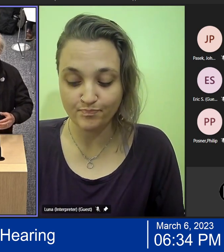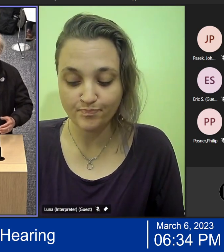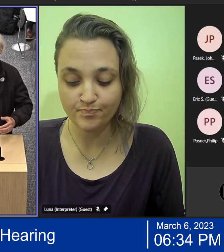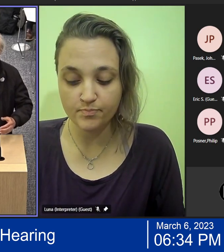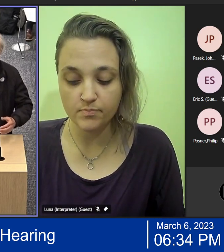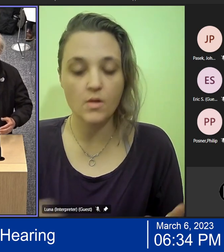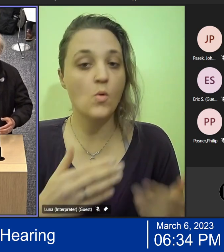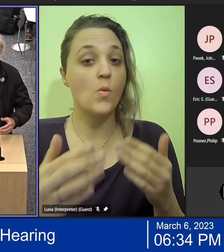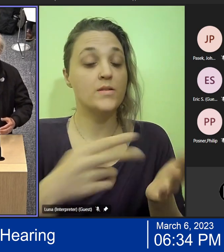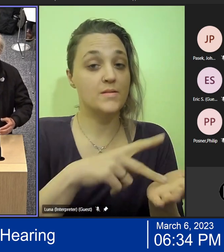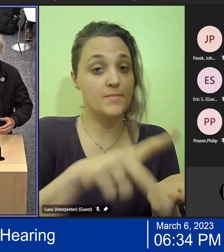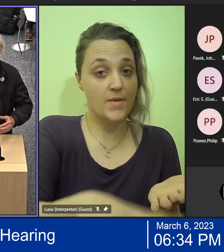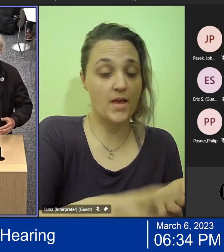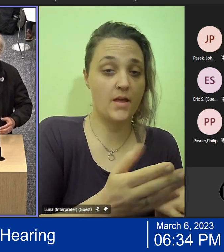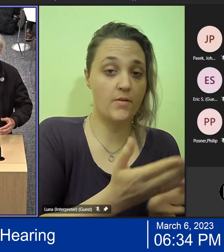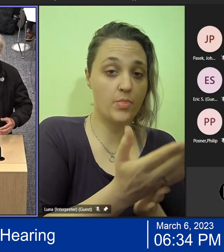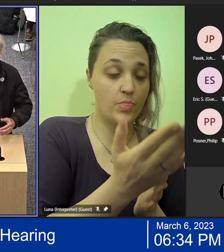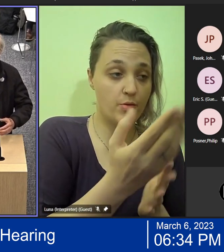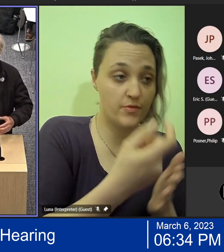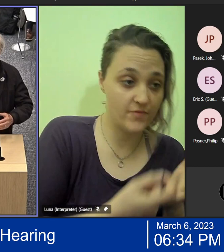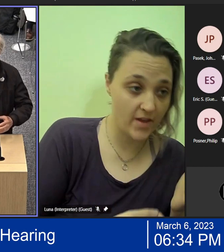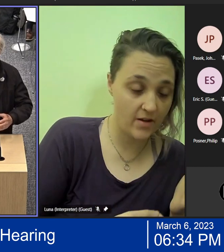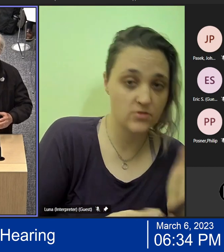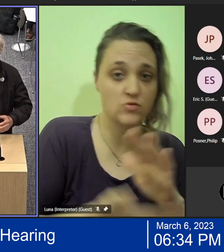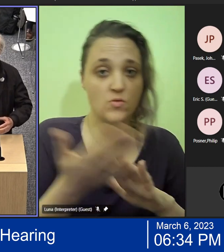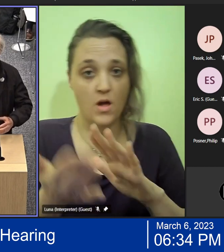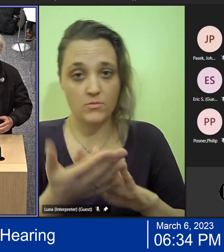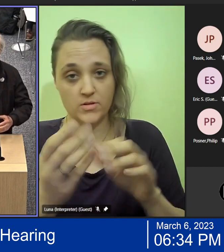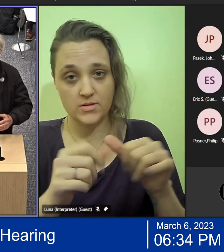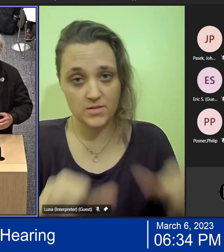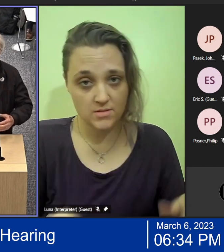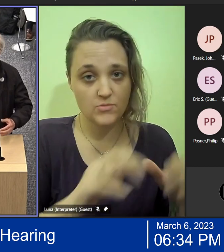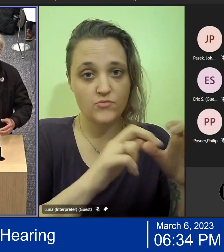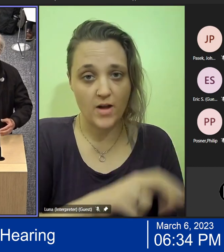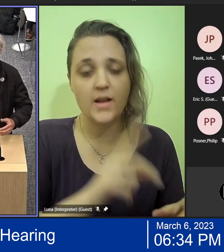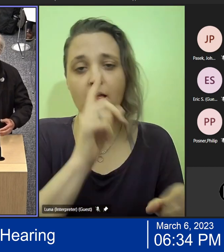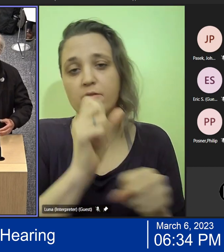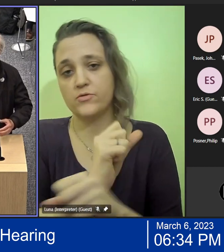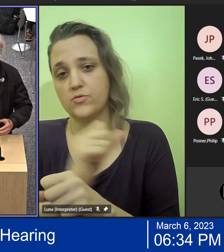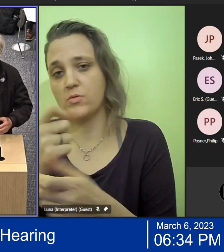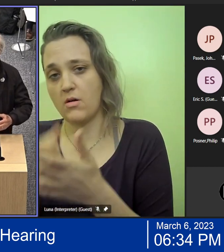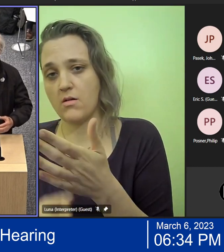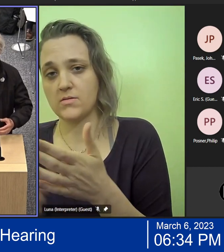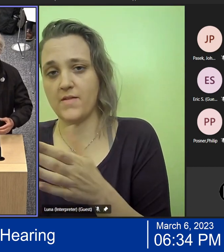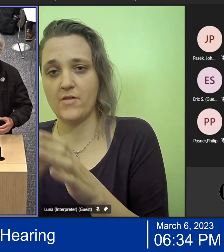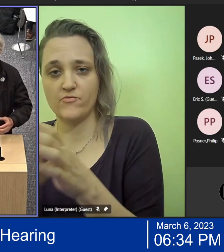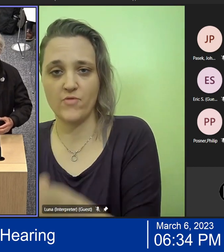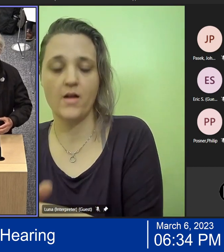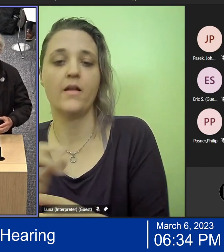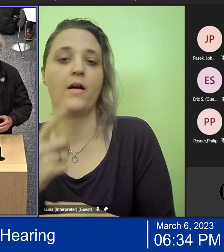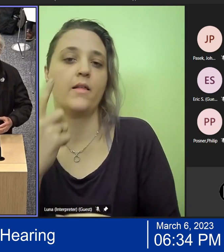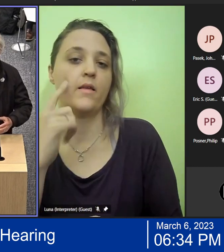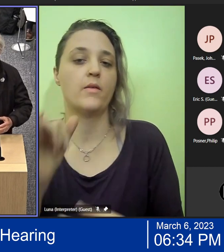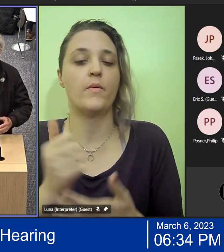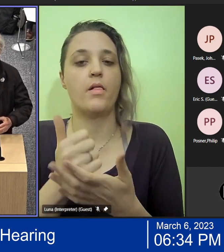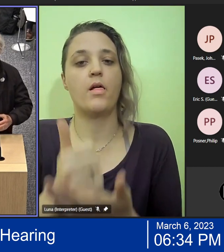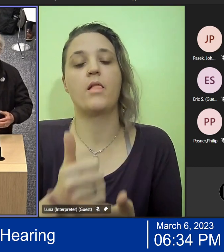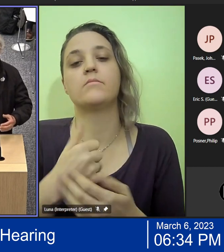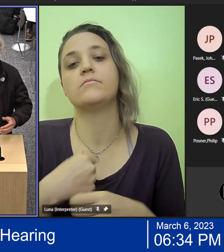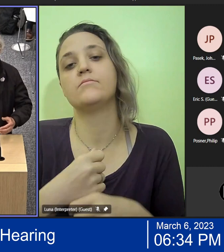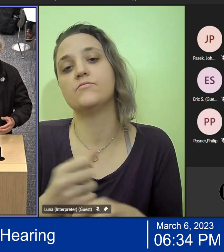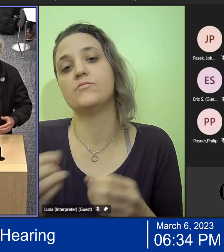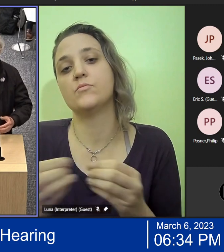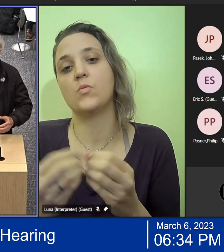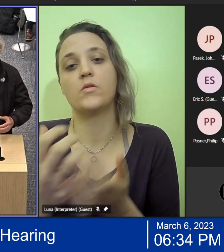what is paid through fares to operate the system, to ride the system, and what the true cost of that ride